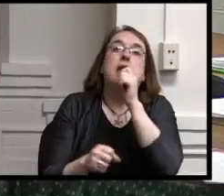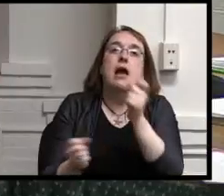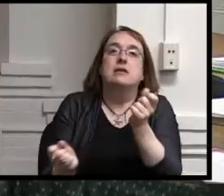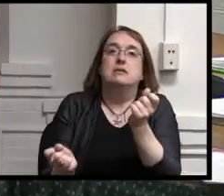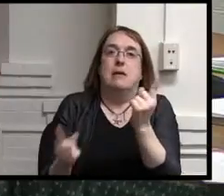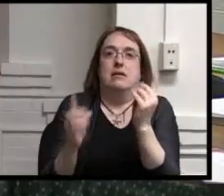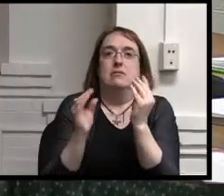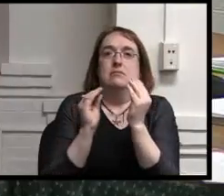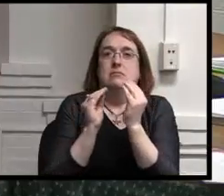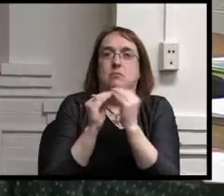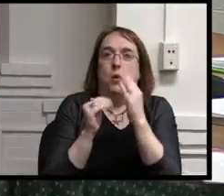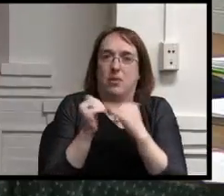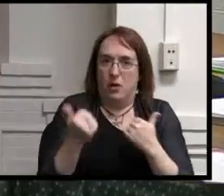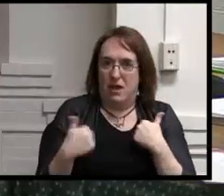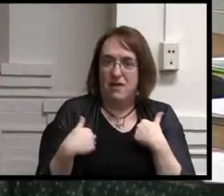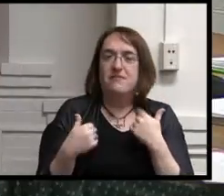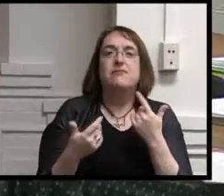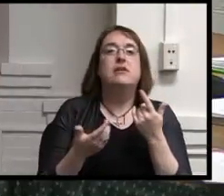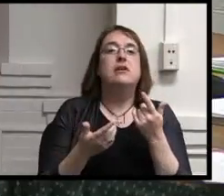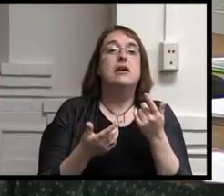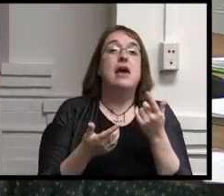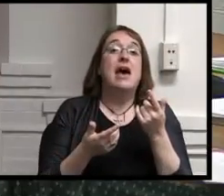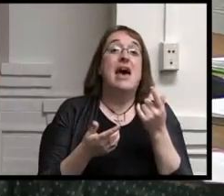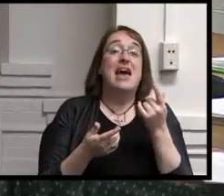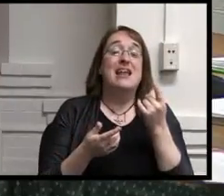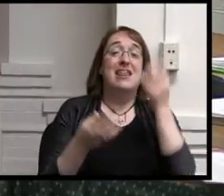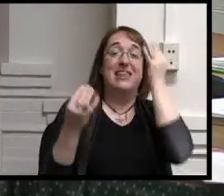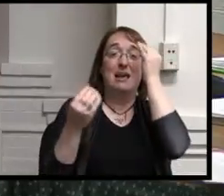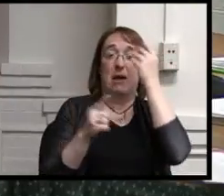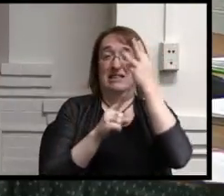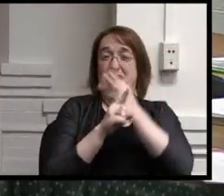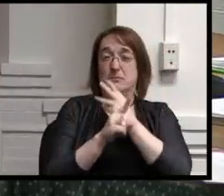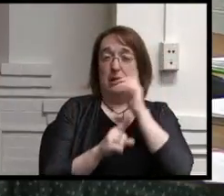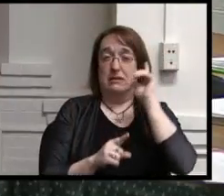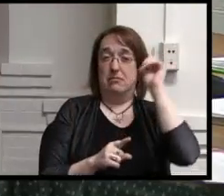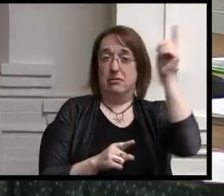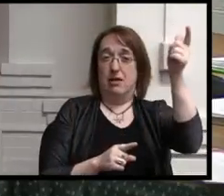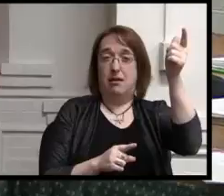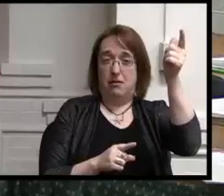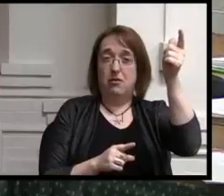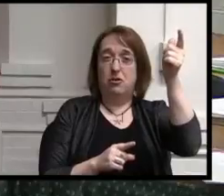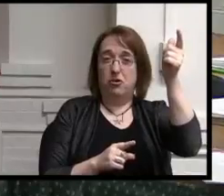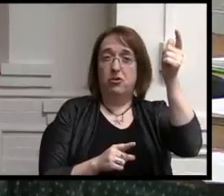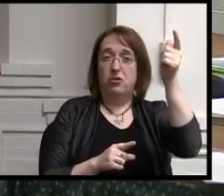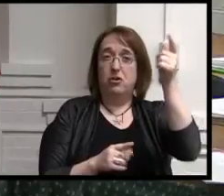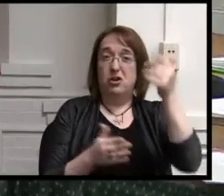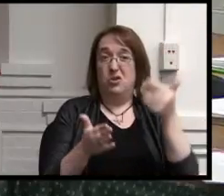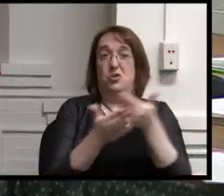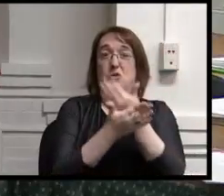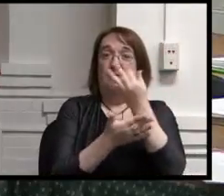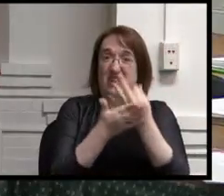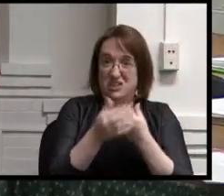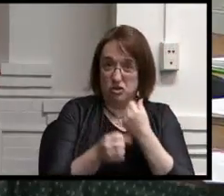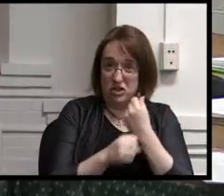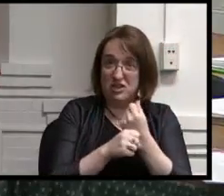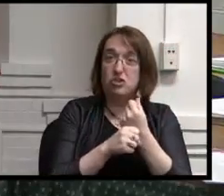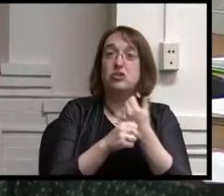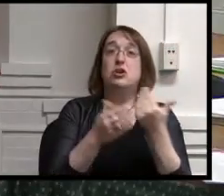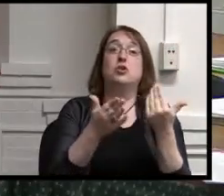are available. And in a worst case scenario, the fact that 6 months from now, we'll be beginning a new fiscal year with an